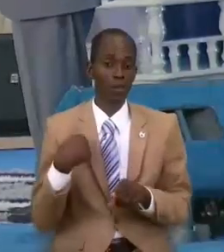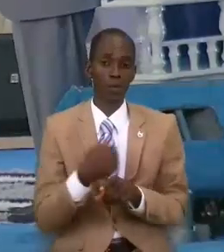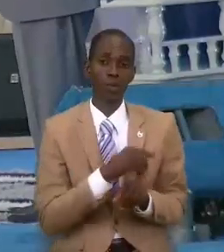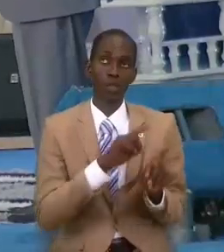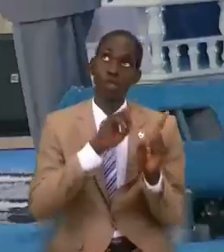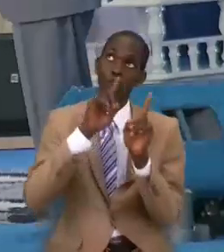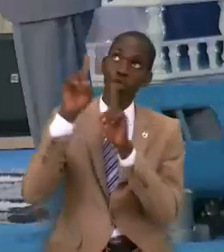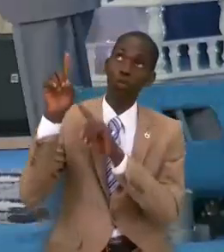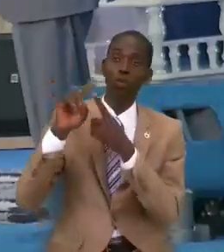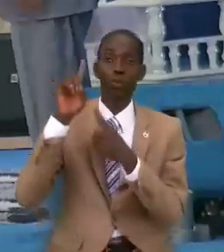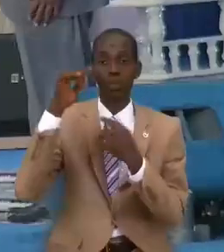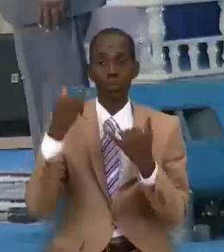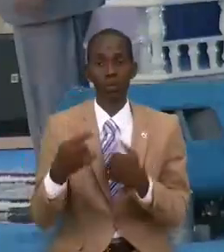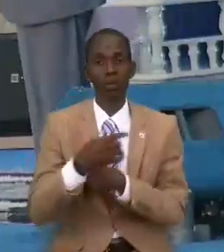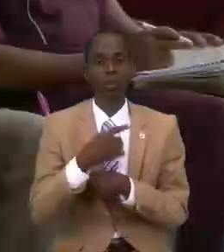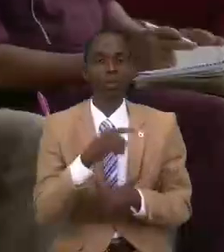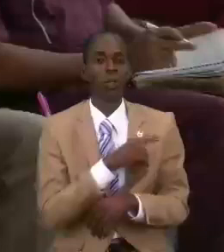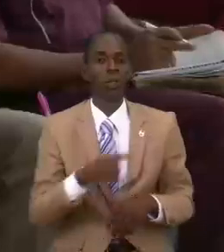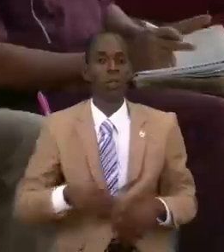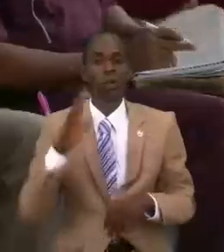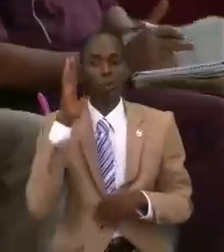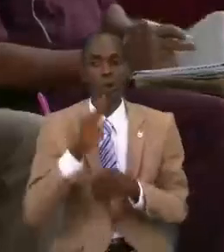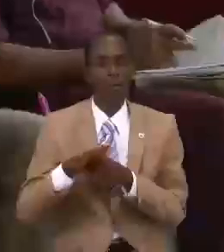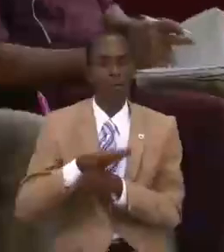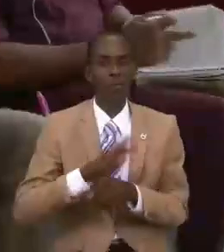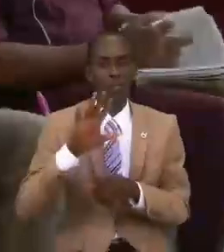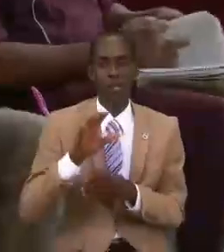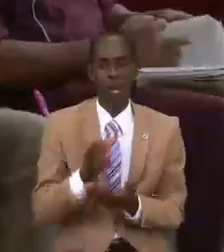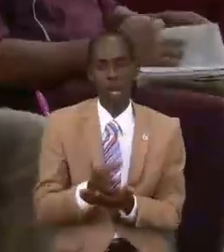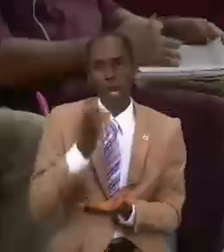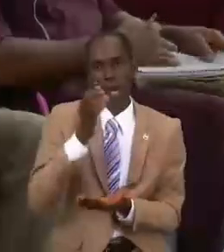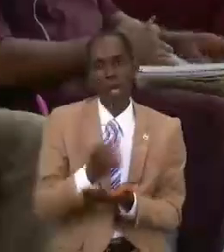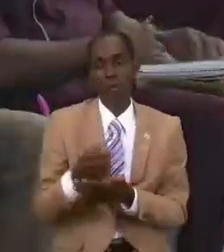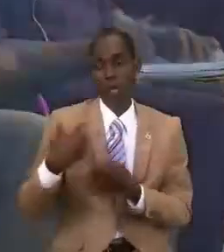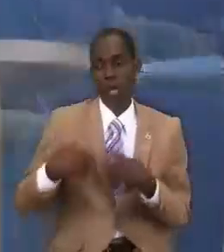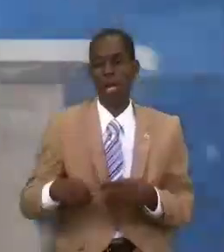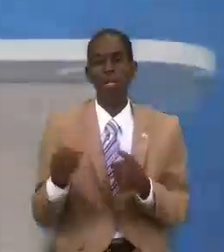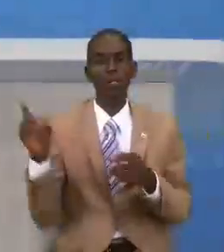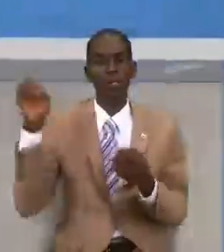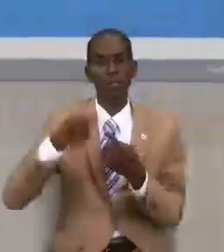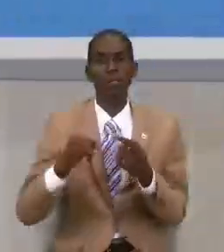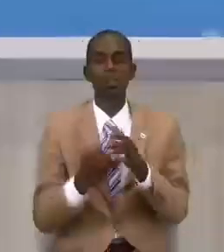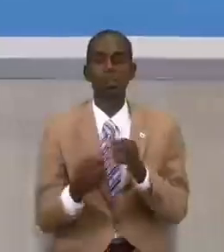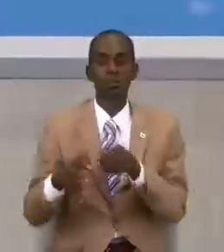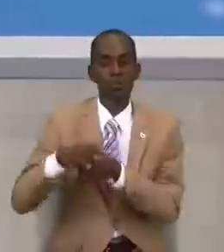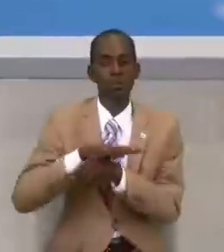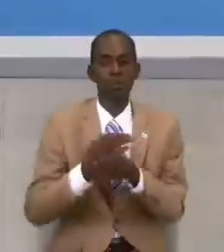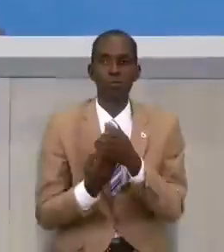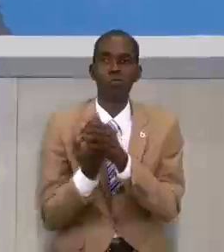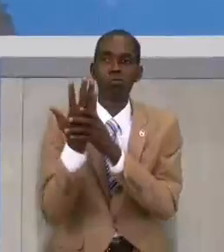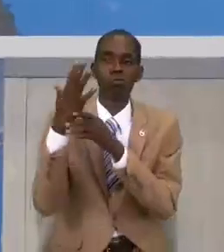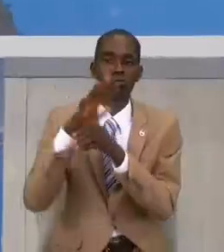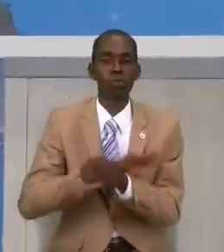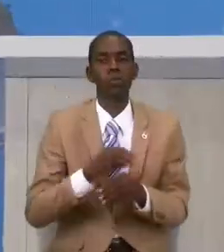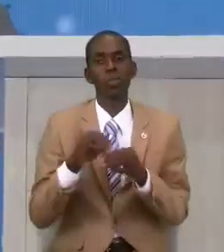to overflowing in Jesus' name. And so he tells us that he is that